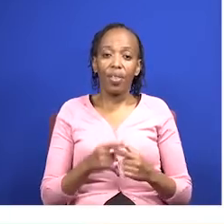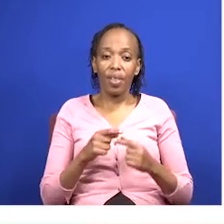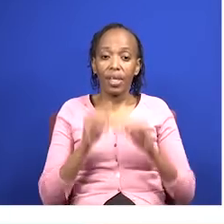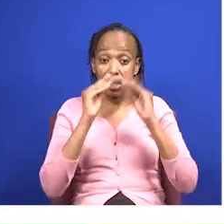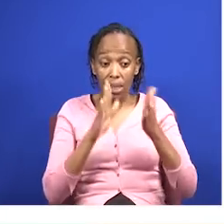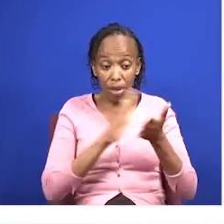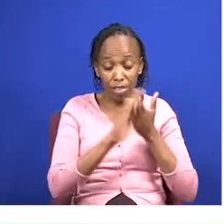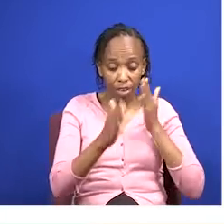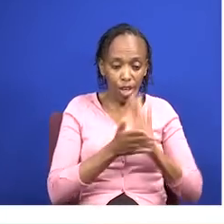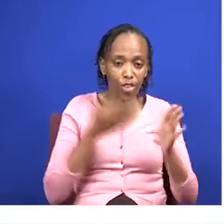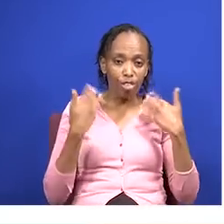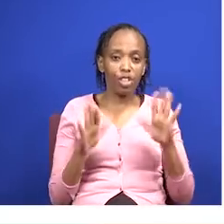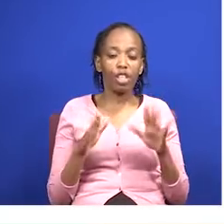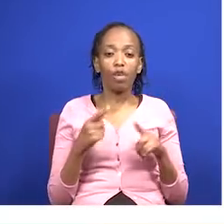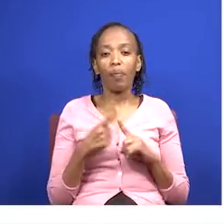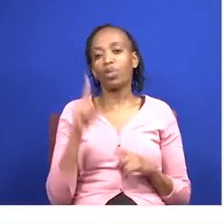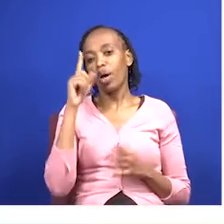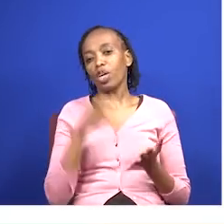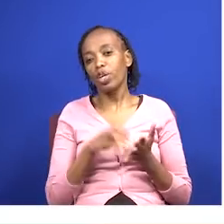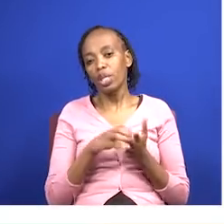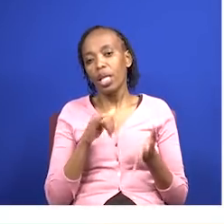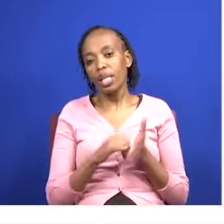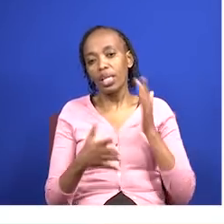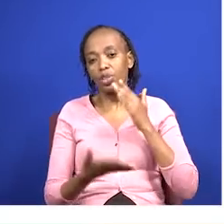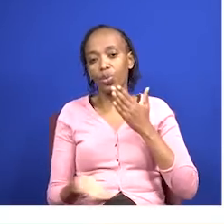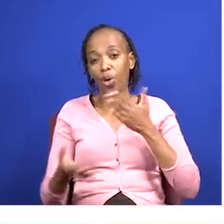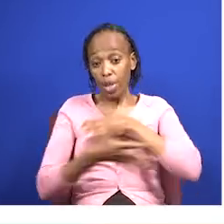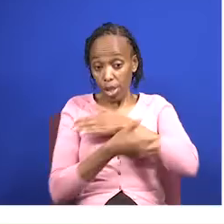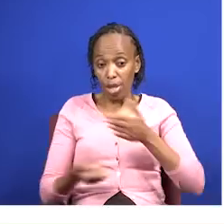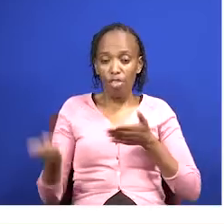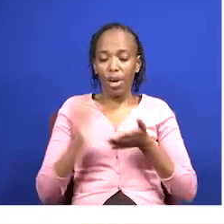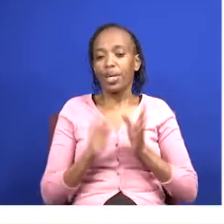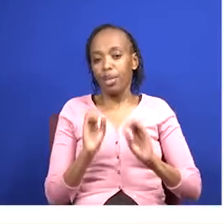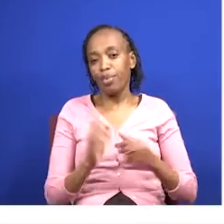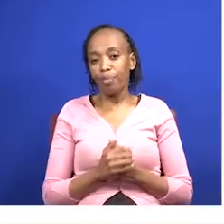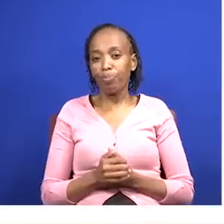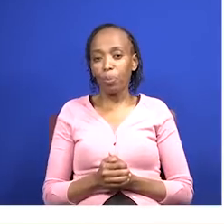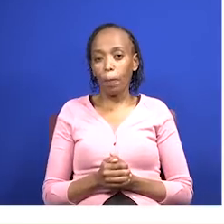And the teacher forgave Alex, but on condition that you not repeat that again.